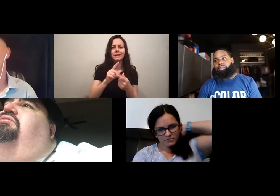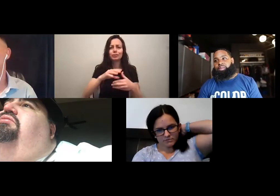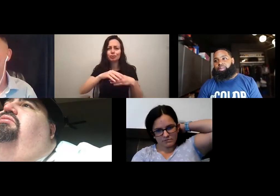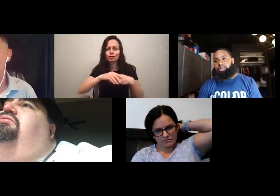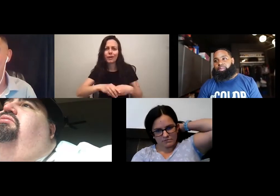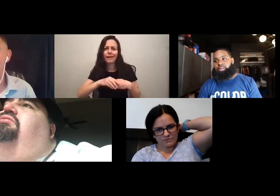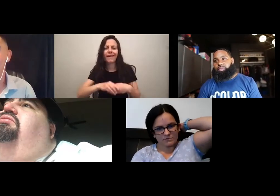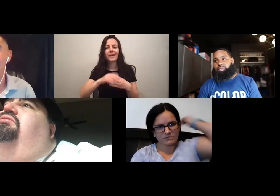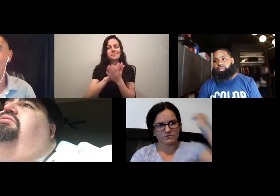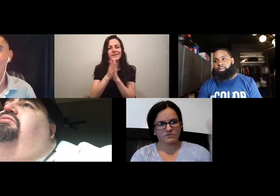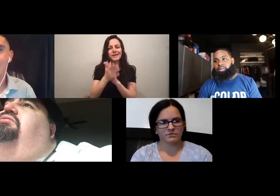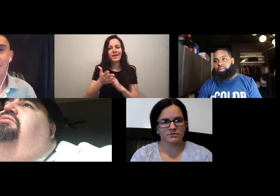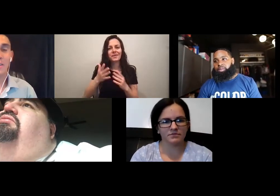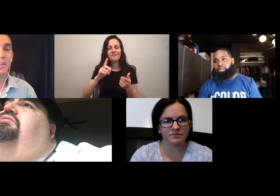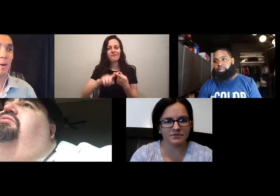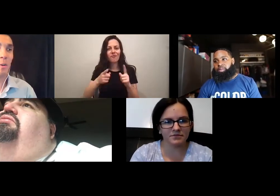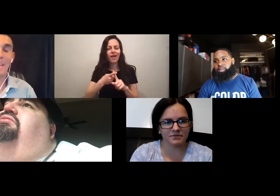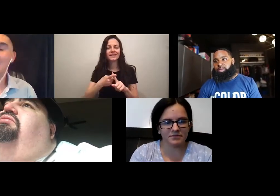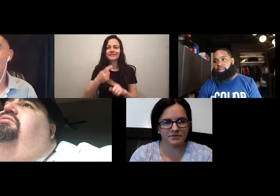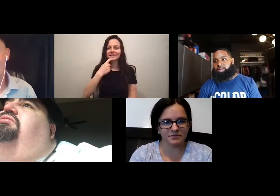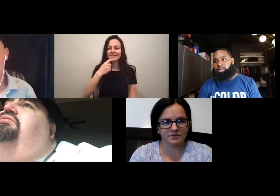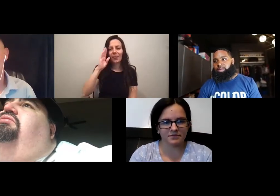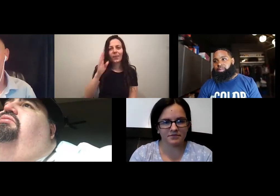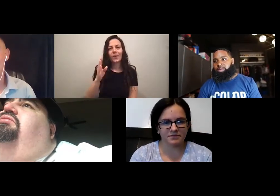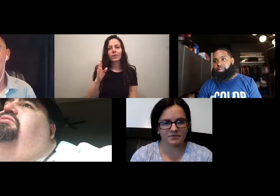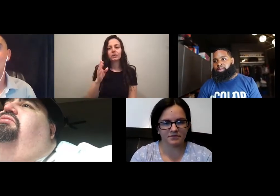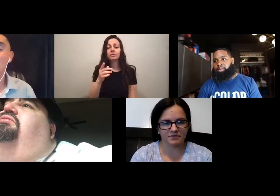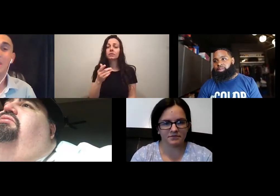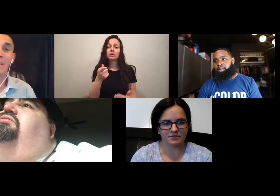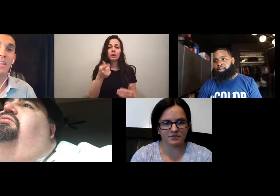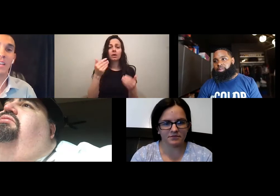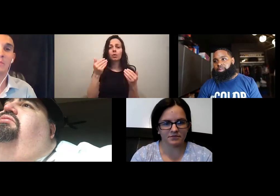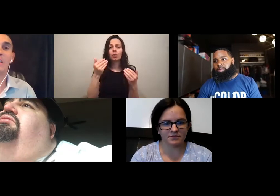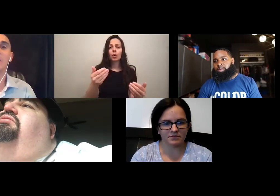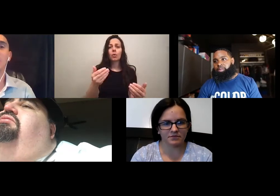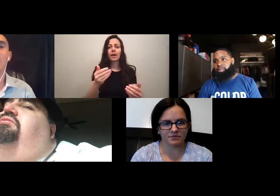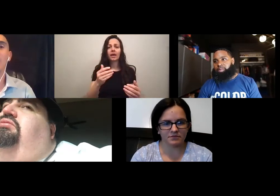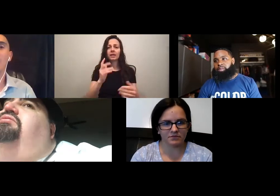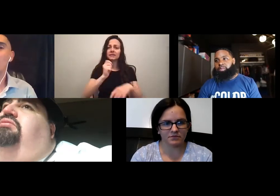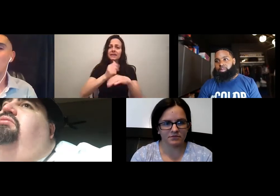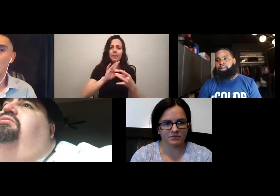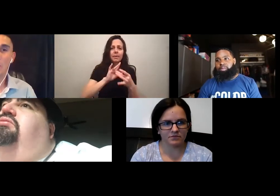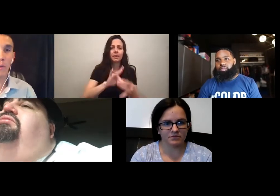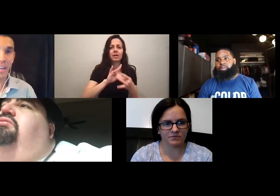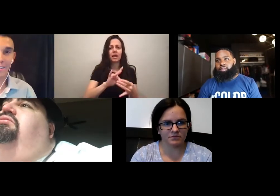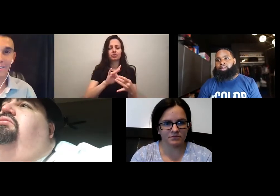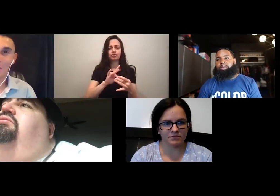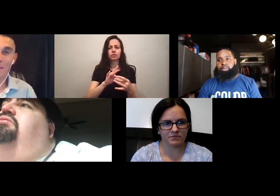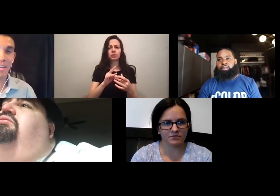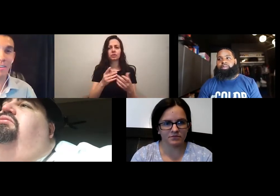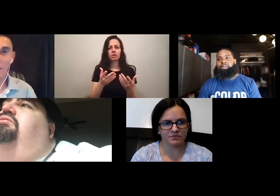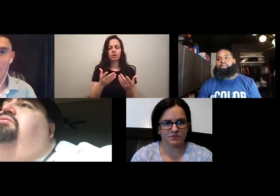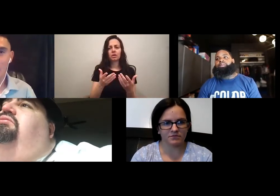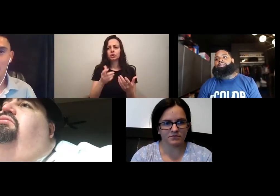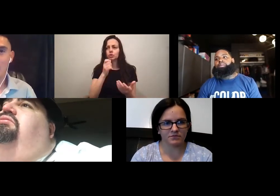and become friends with you and say hello. So make that connection with that human. Move with empathy, as Wesley said. Don't be afraid. Don't